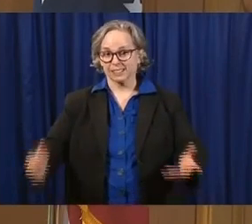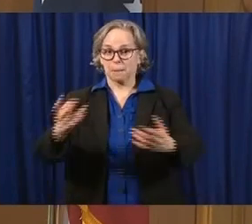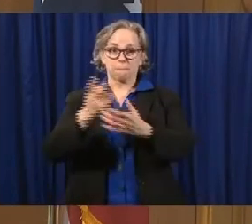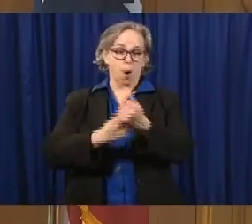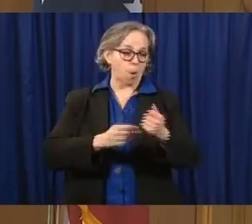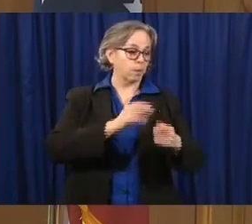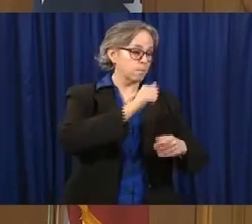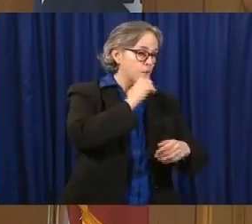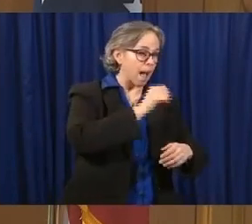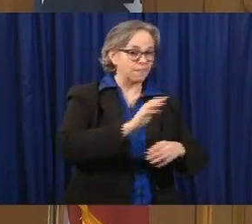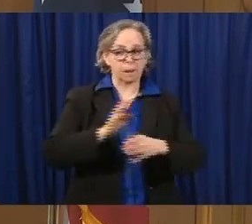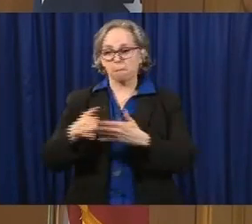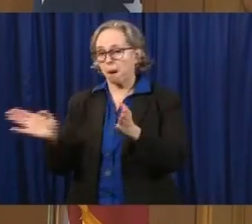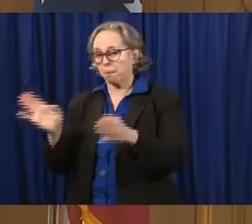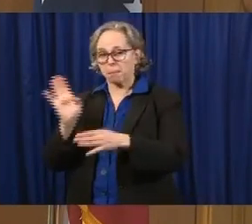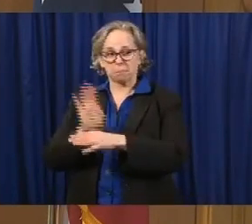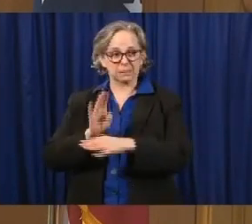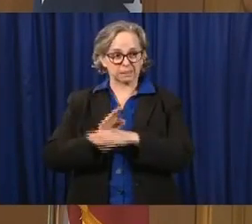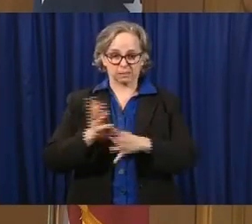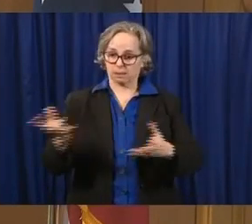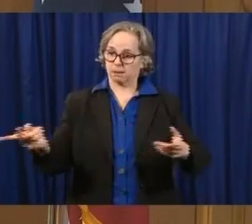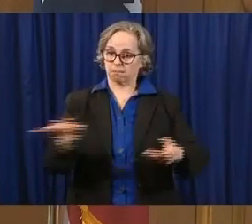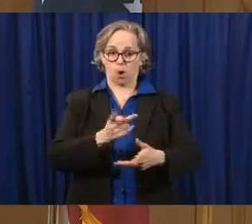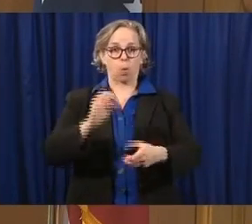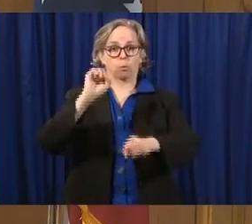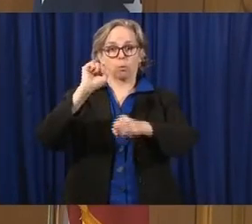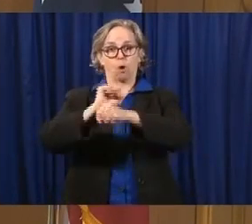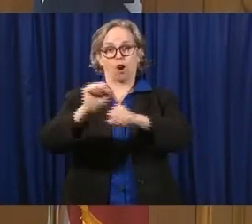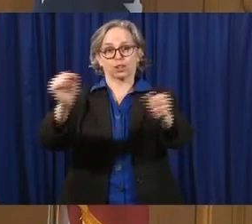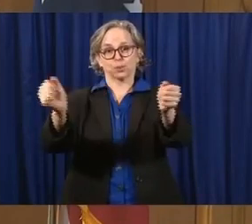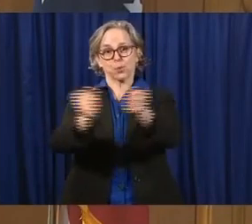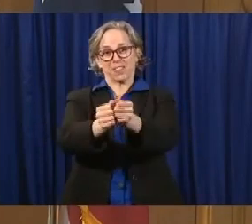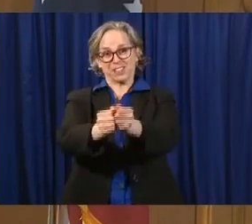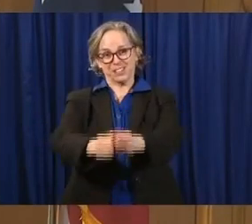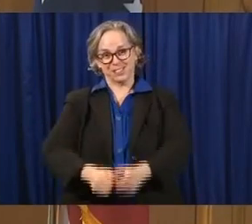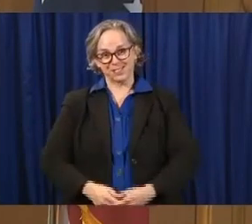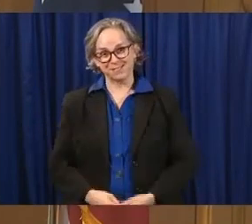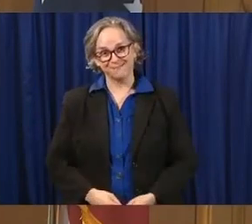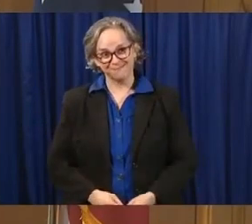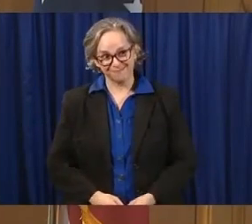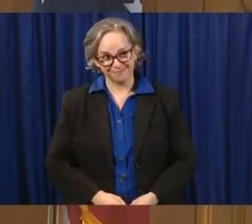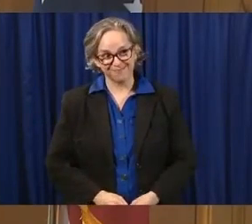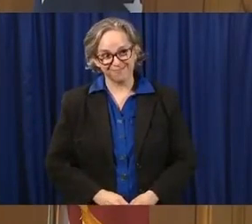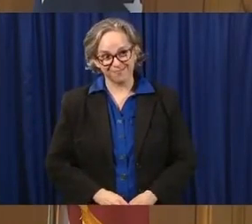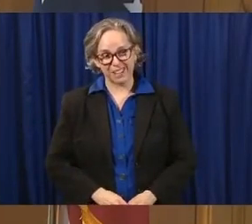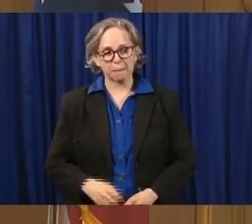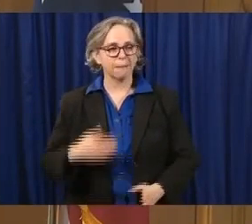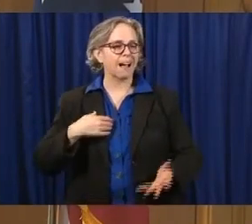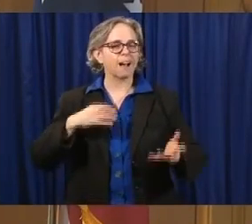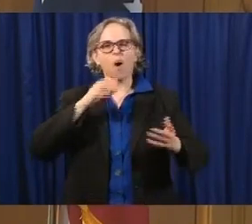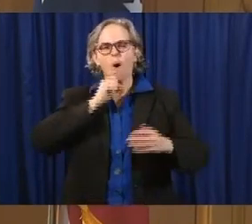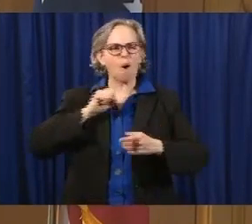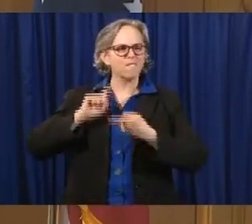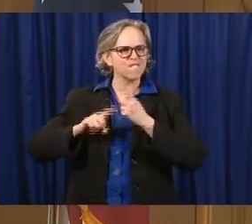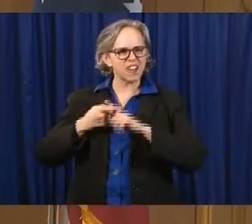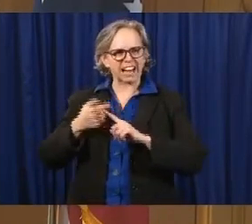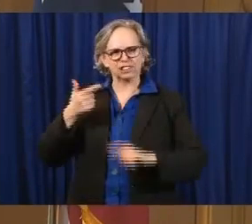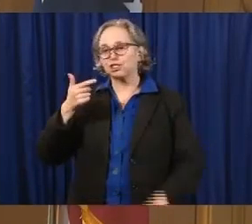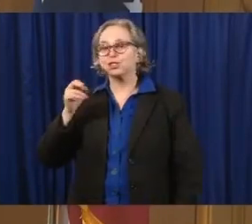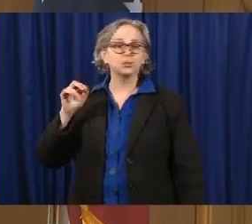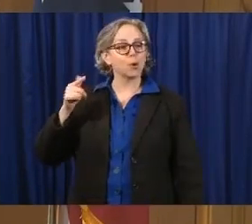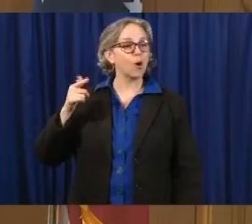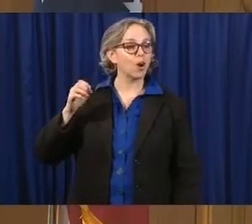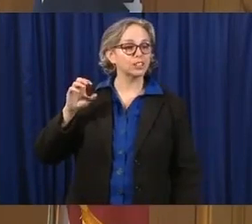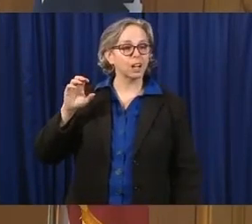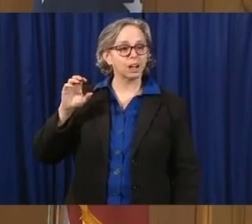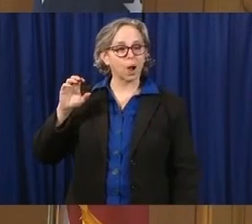public sector trying to work together in public-private partnership, as my old friend George Voinovich used to say. And when those work well, they